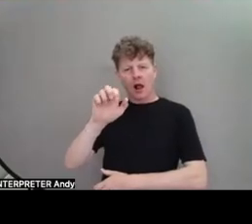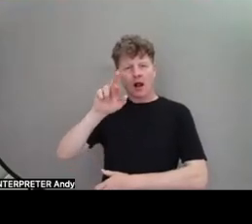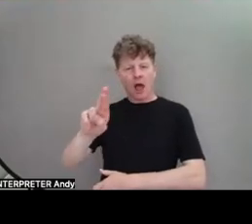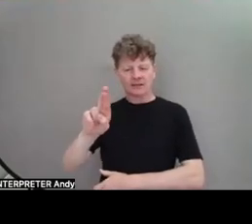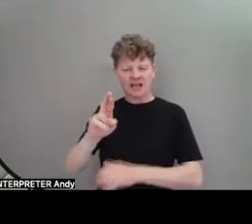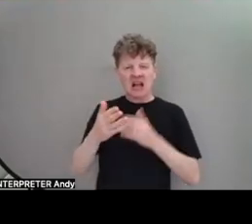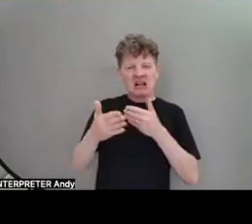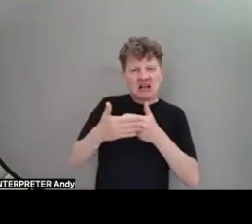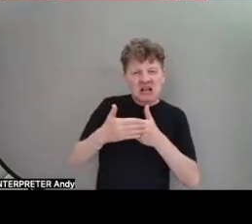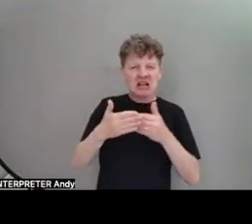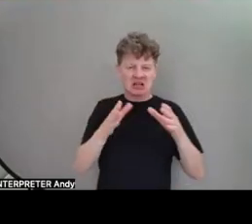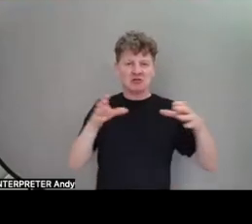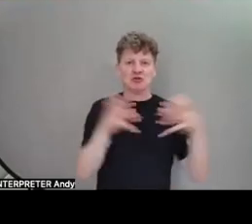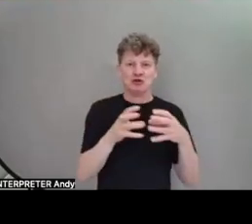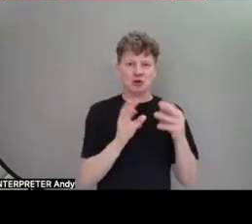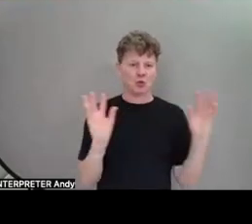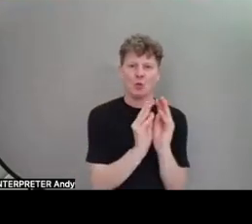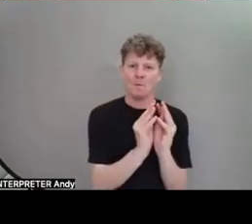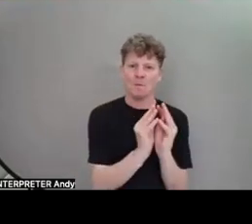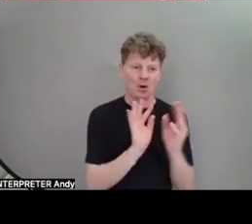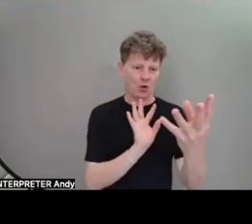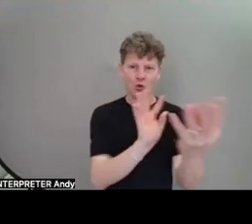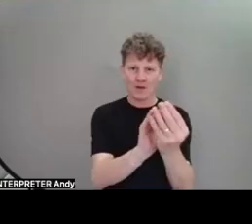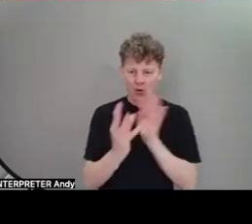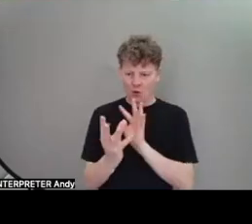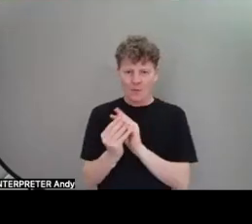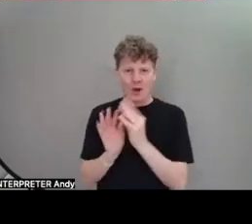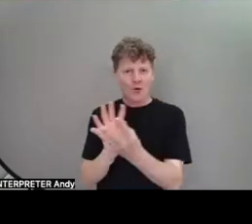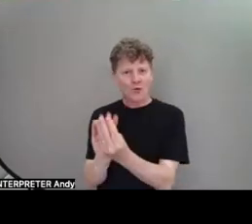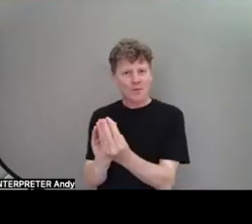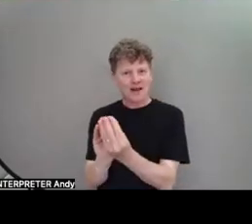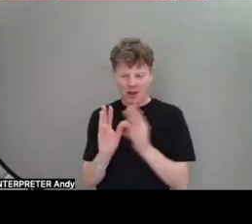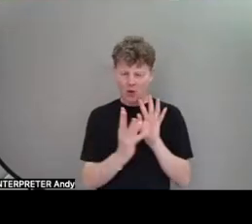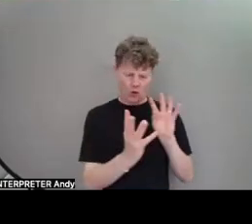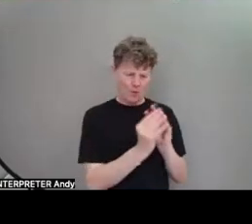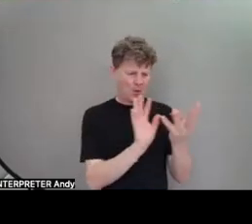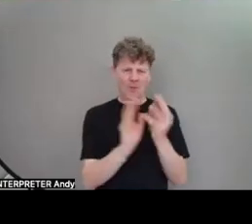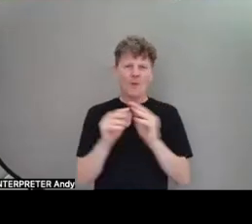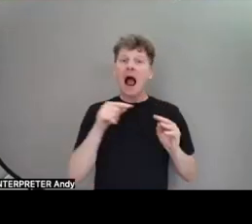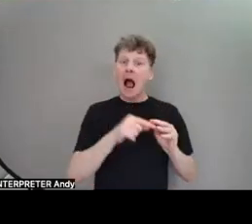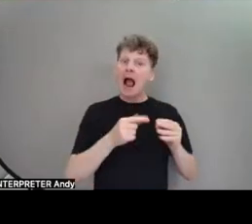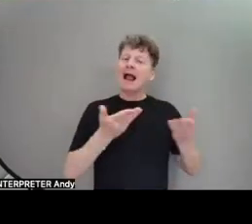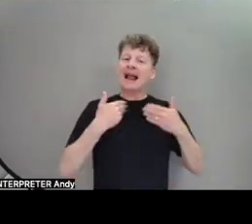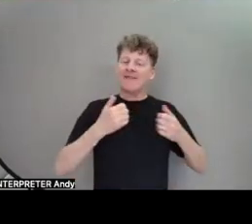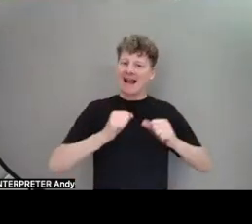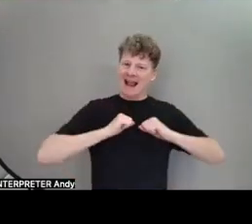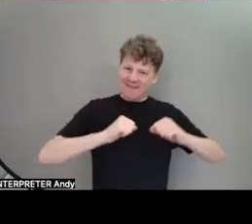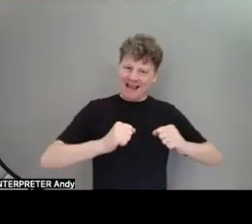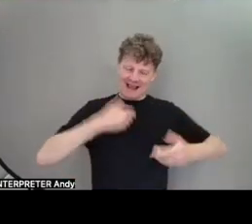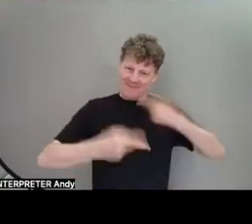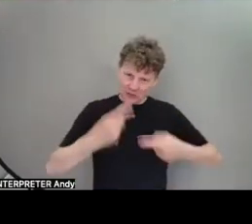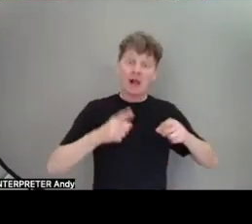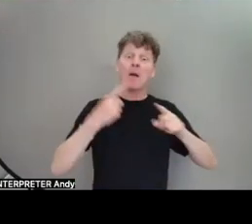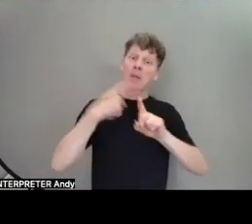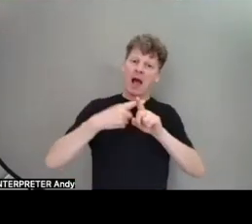meaning. And this small wall structure is thought to balance efficiency and flexibility, making it easy